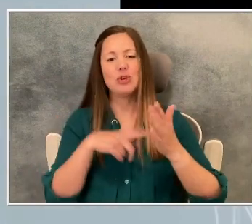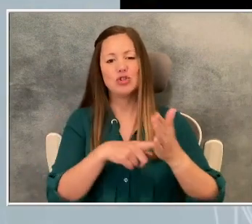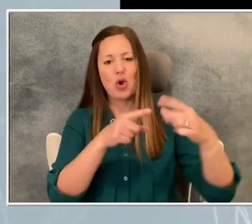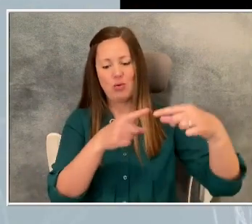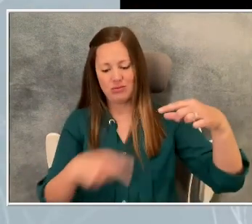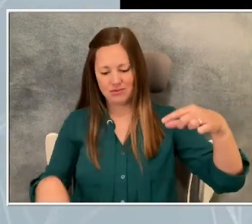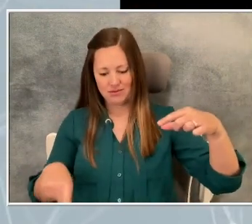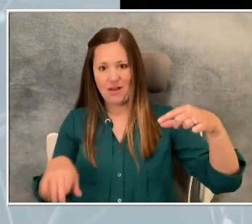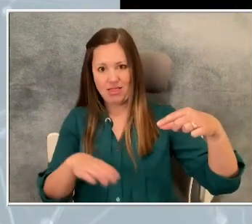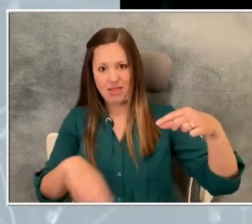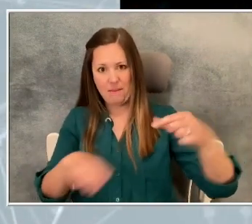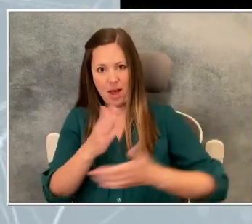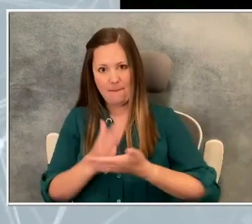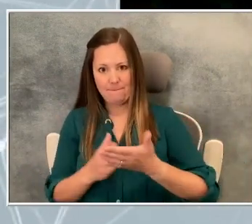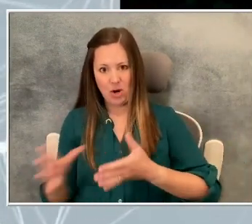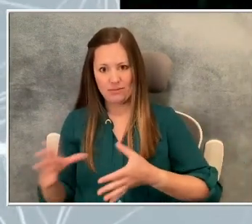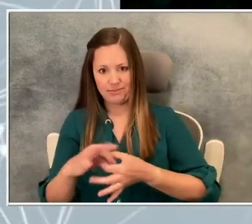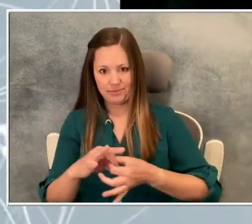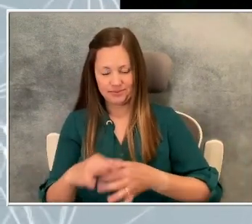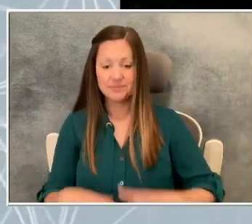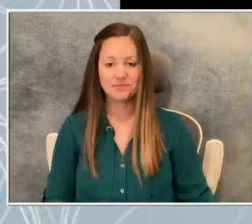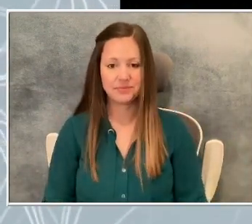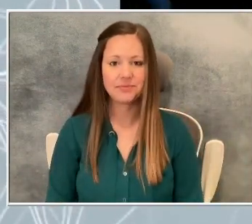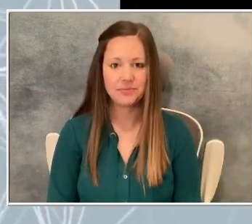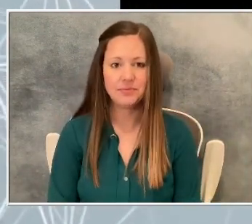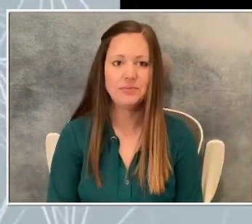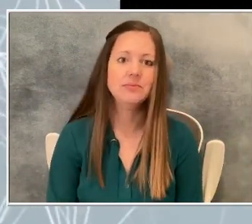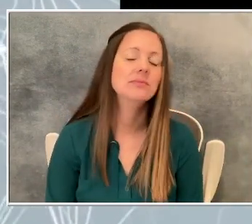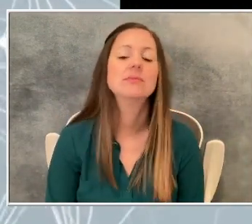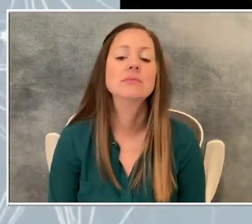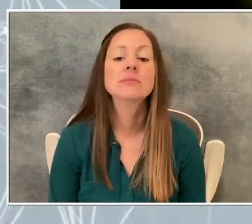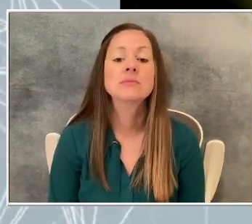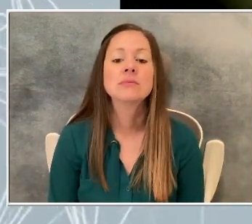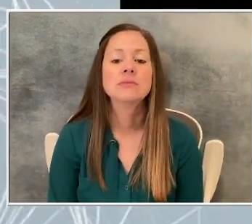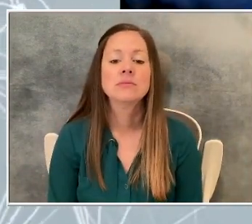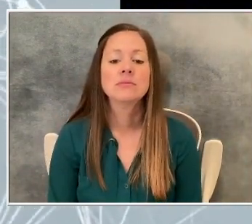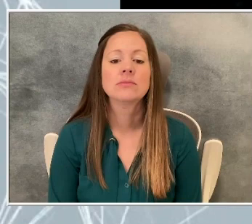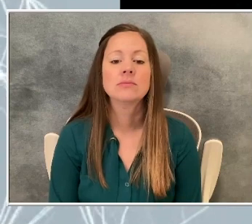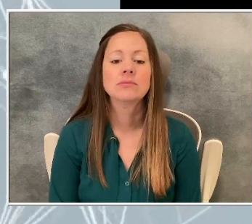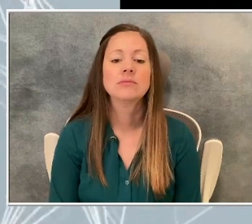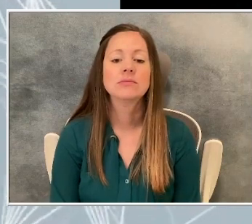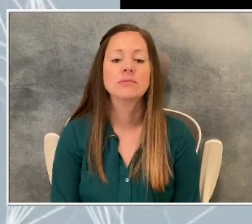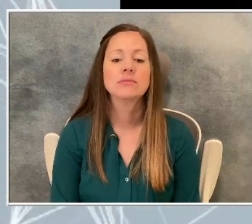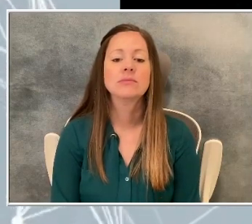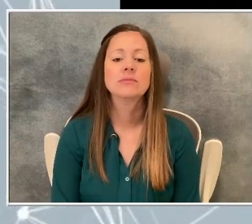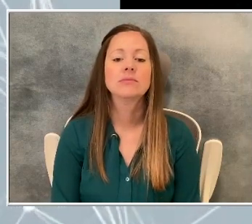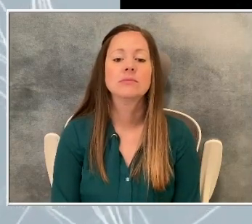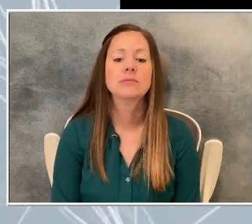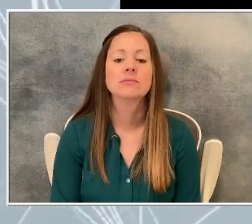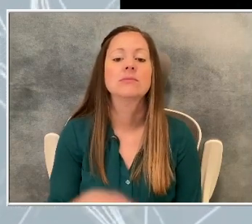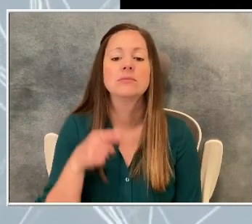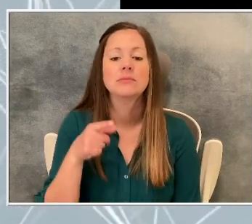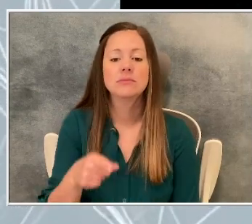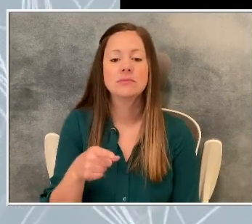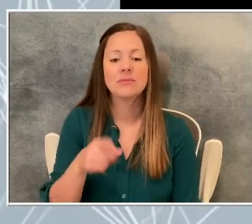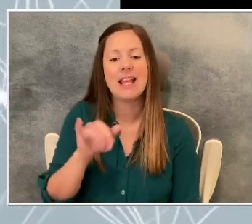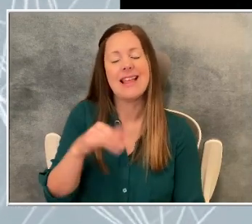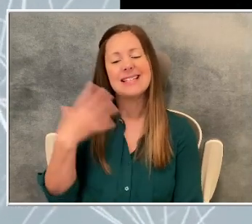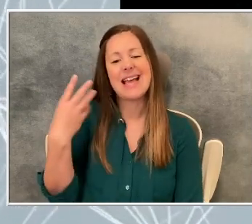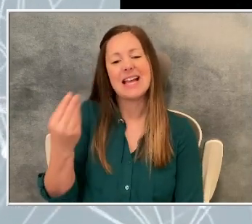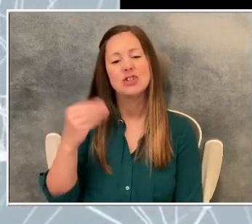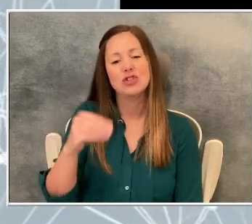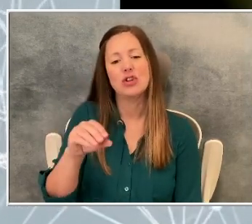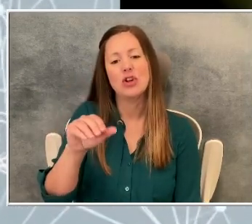this few bites here. Sewing in what we call an end-to-side anastomosis to the external iliac arteries down there, or sewing that